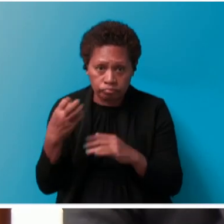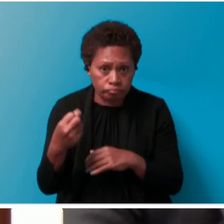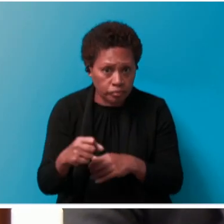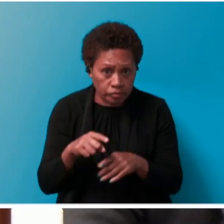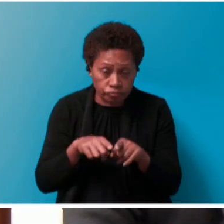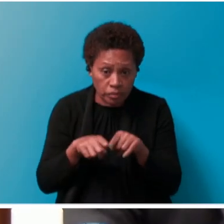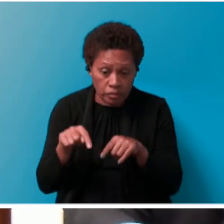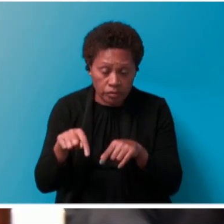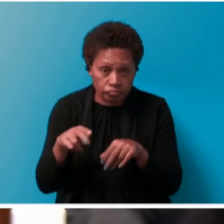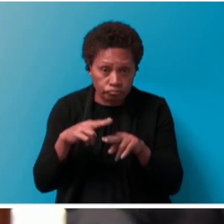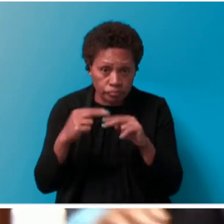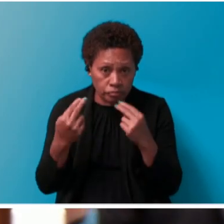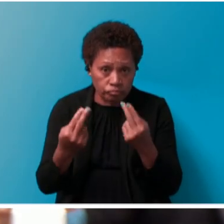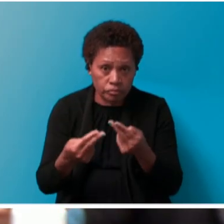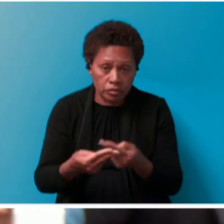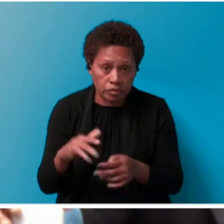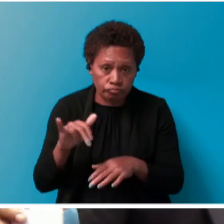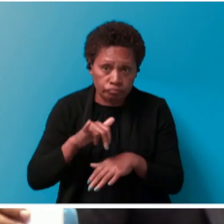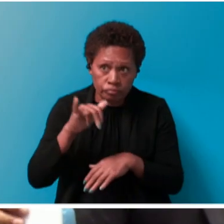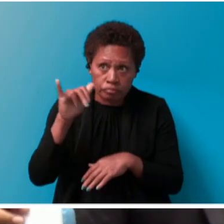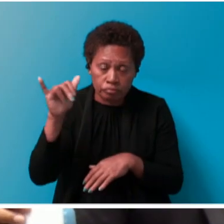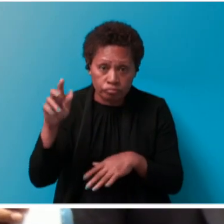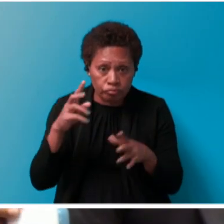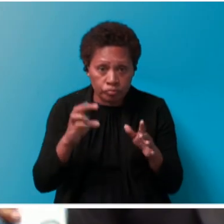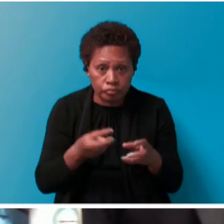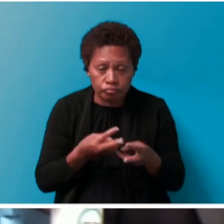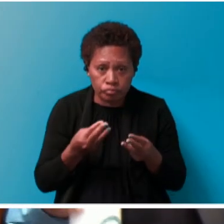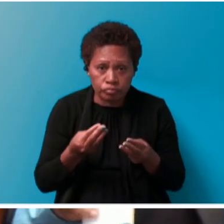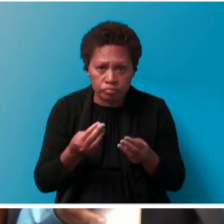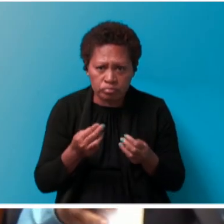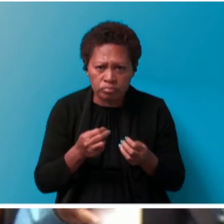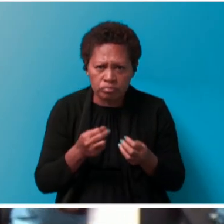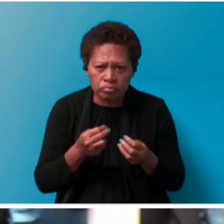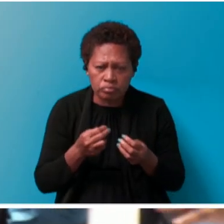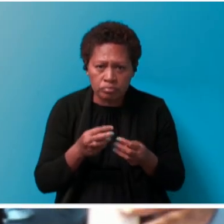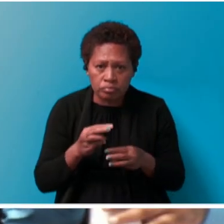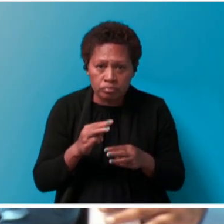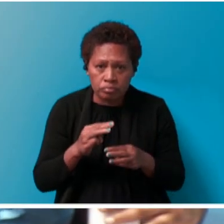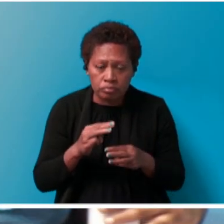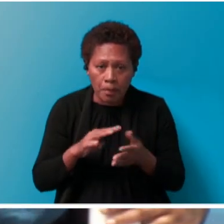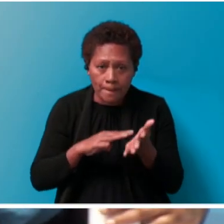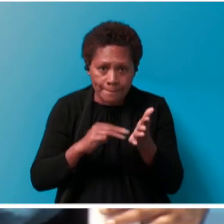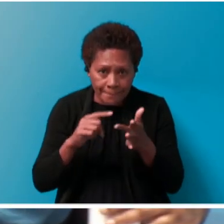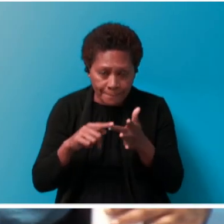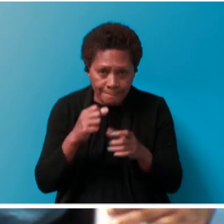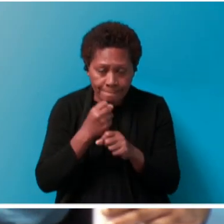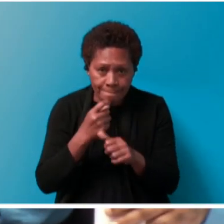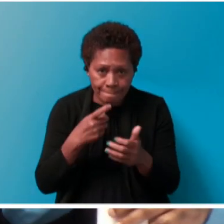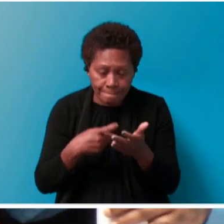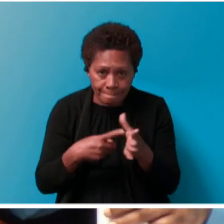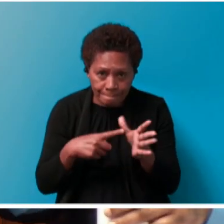migrated from rural areas in pursuit of better livelihoods, access to employment,